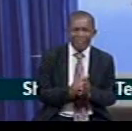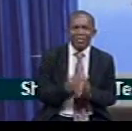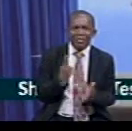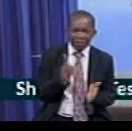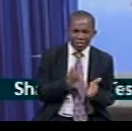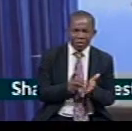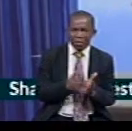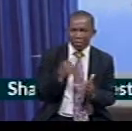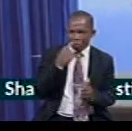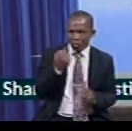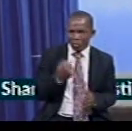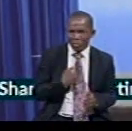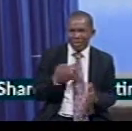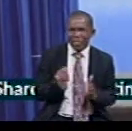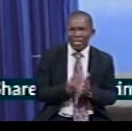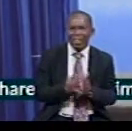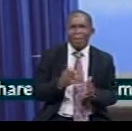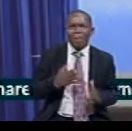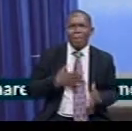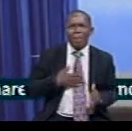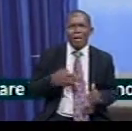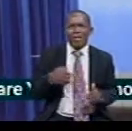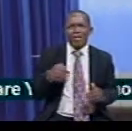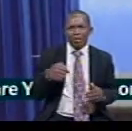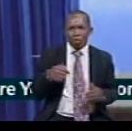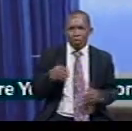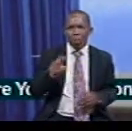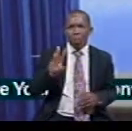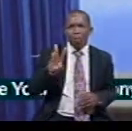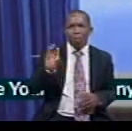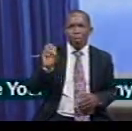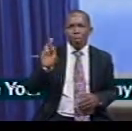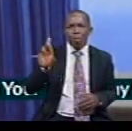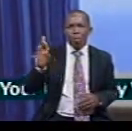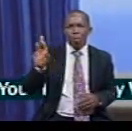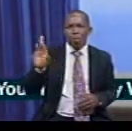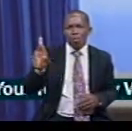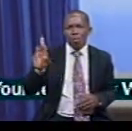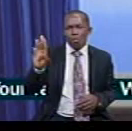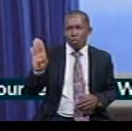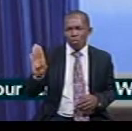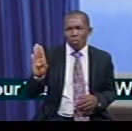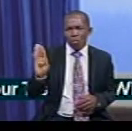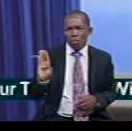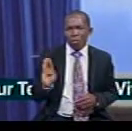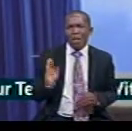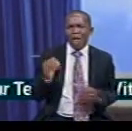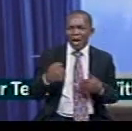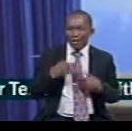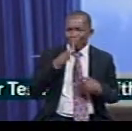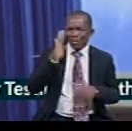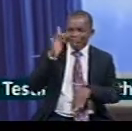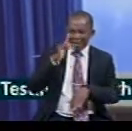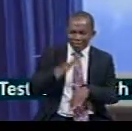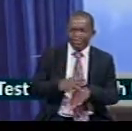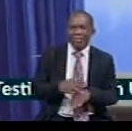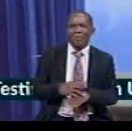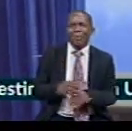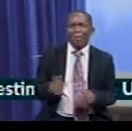problems with the fallopian tube, other kind of things. But I thank the Lord this evening when pastor was about to